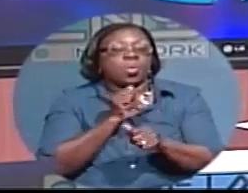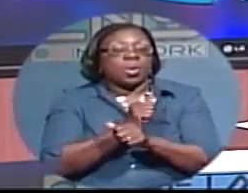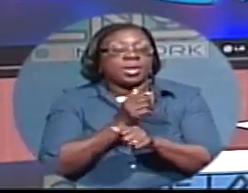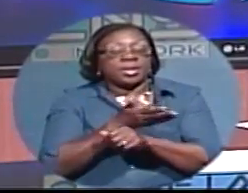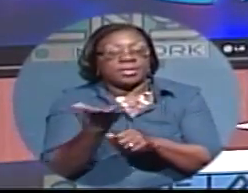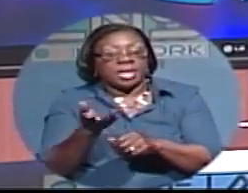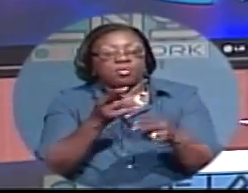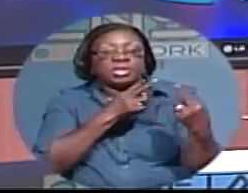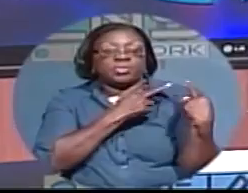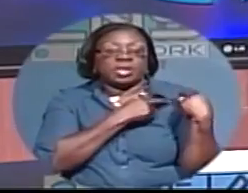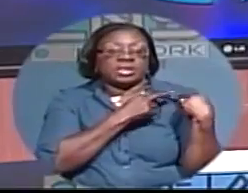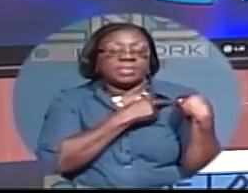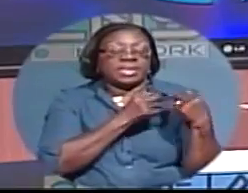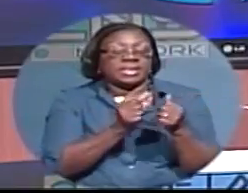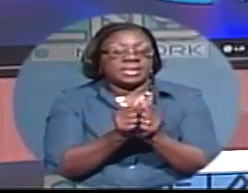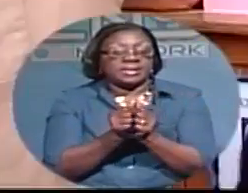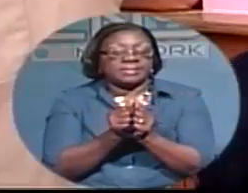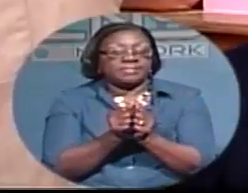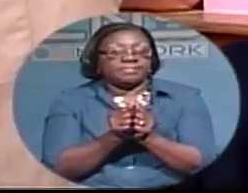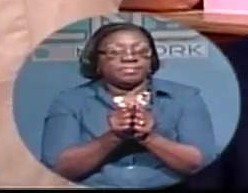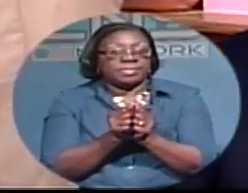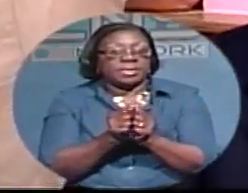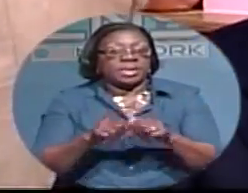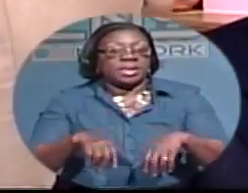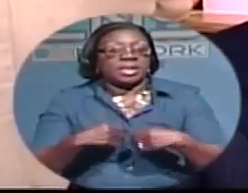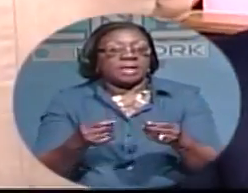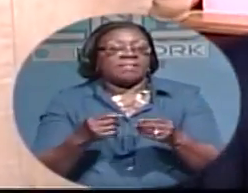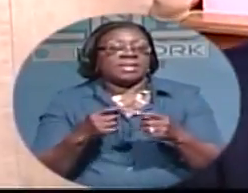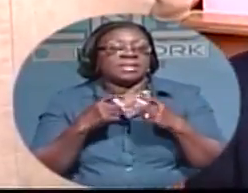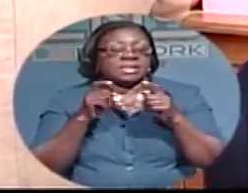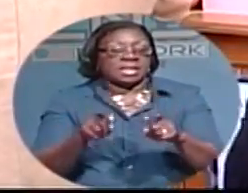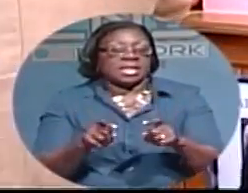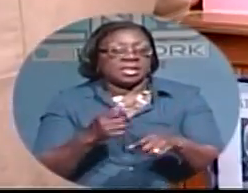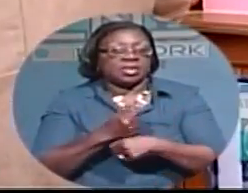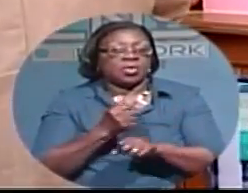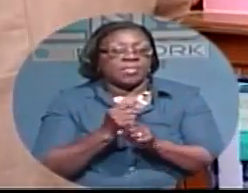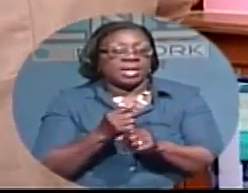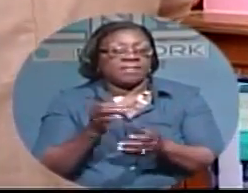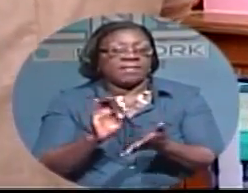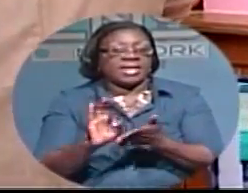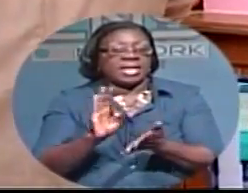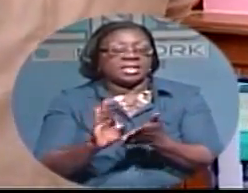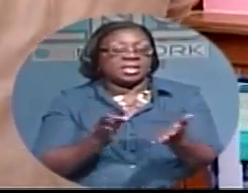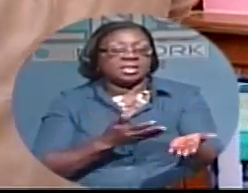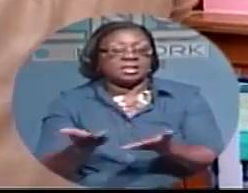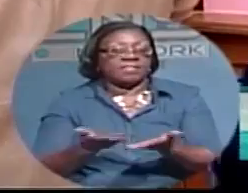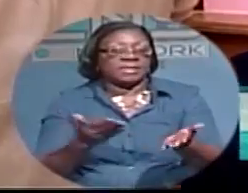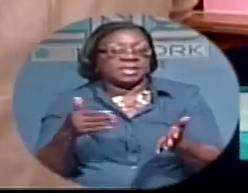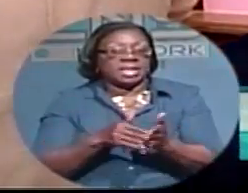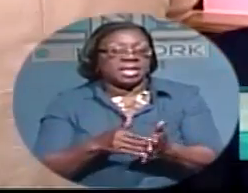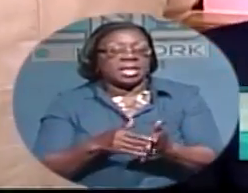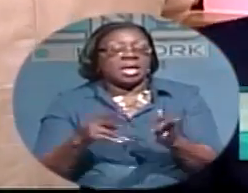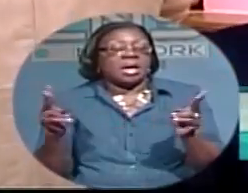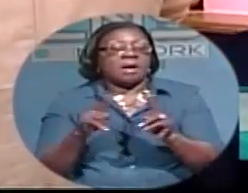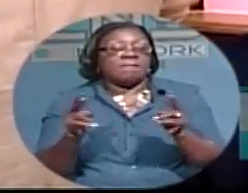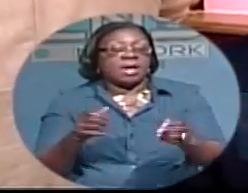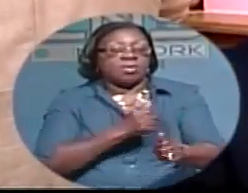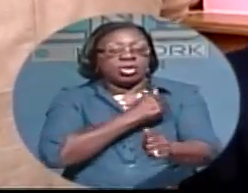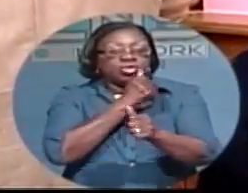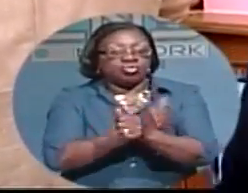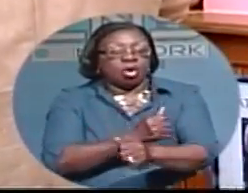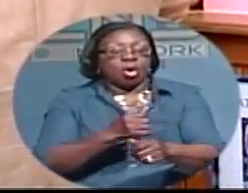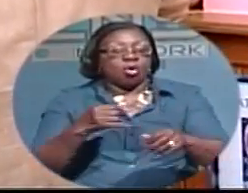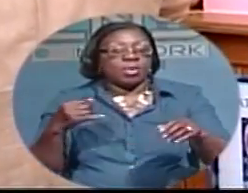at their responses. The desire is to make financial services again a very strong industry in the country, to make